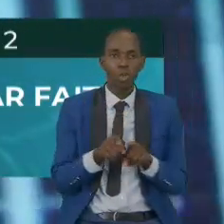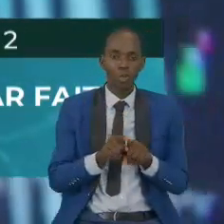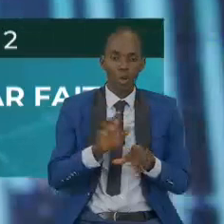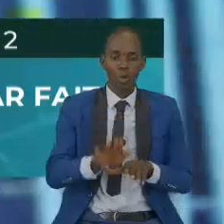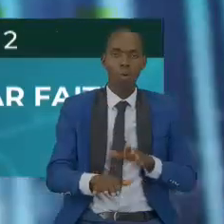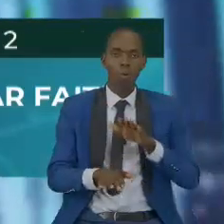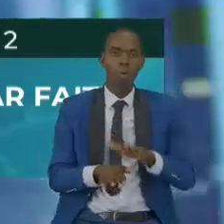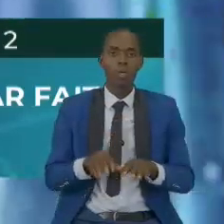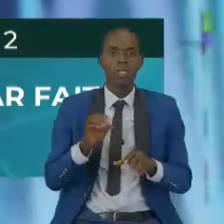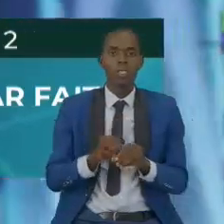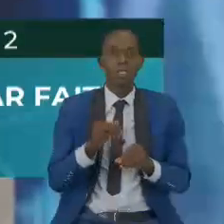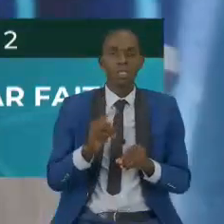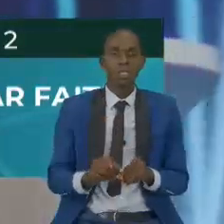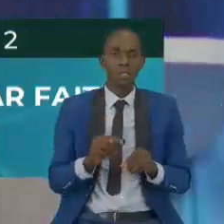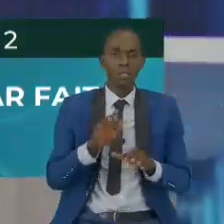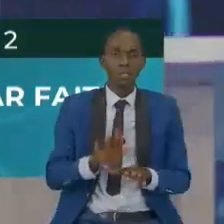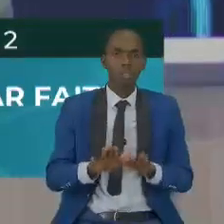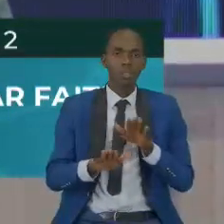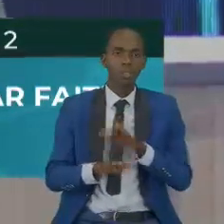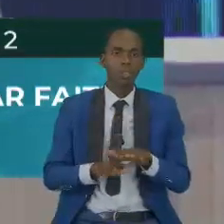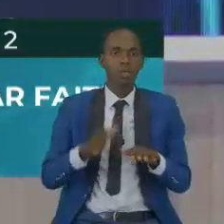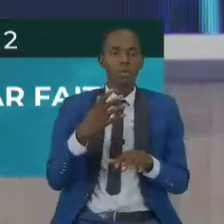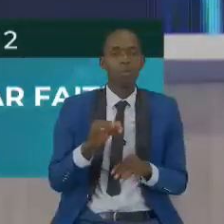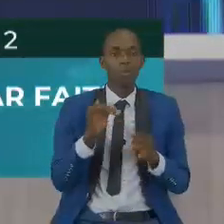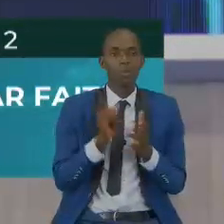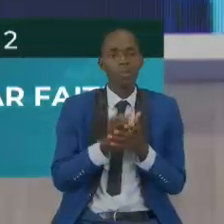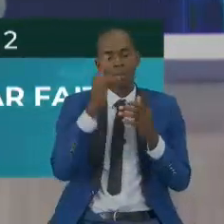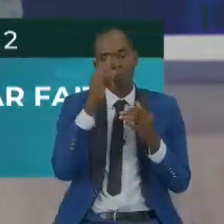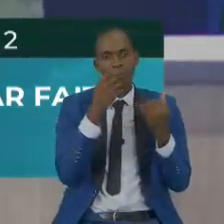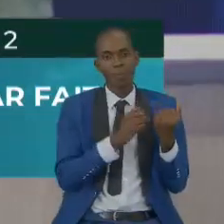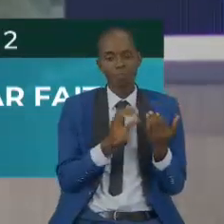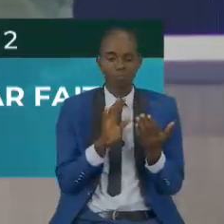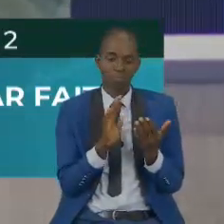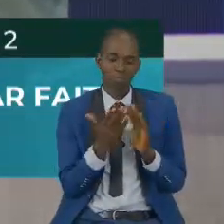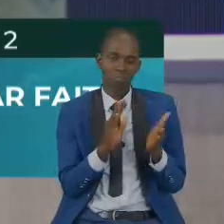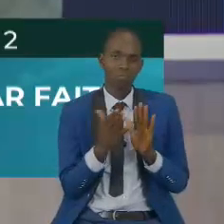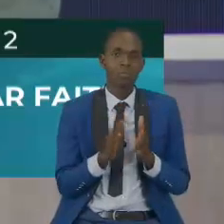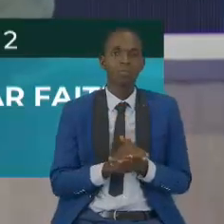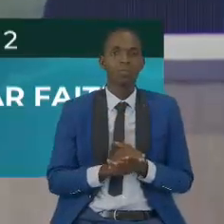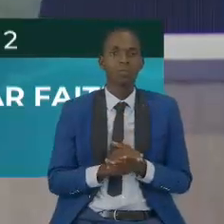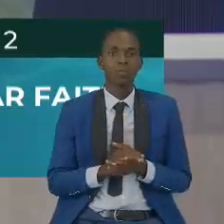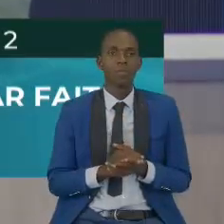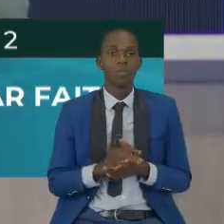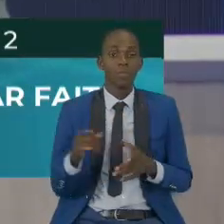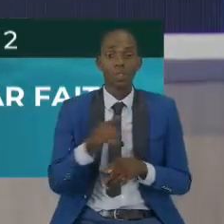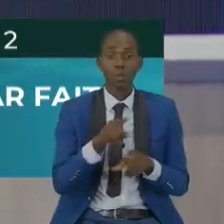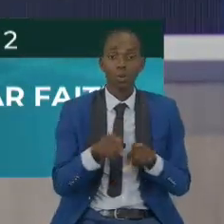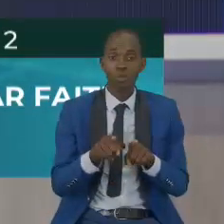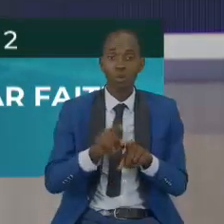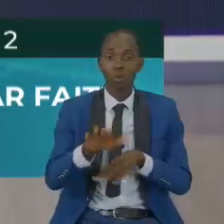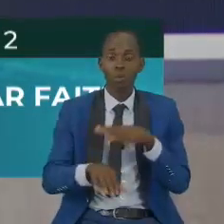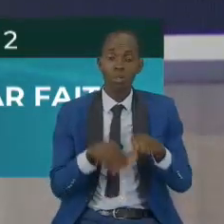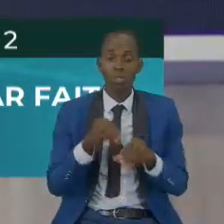walk in the steps of that faith. Similar. They also walk in the steps of